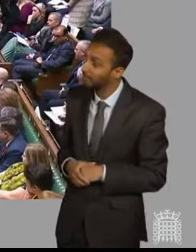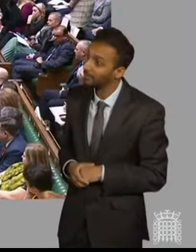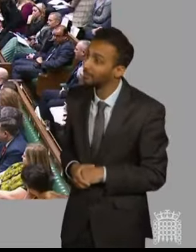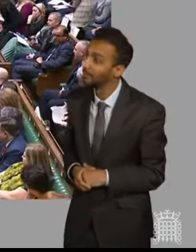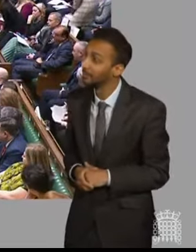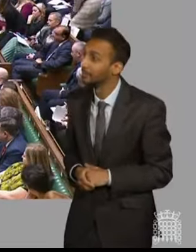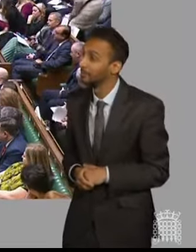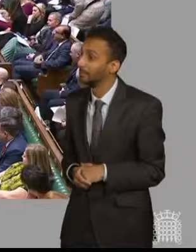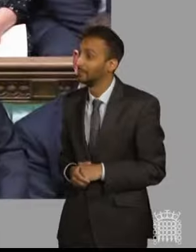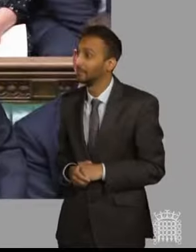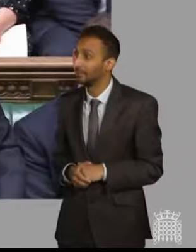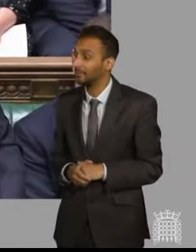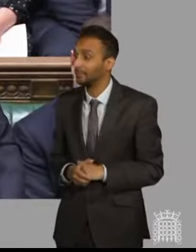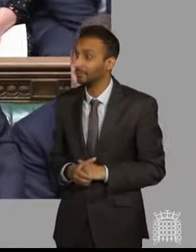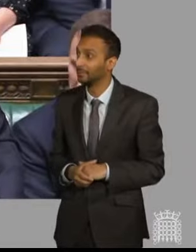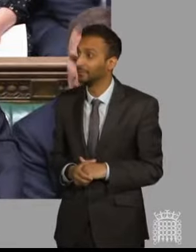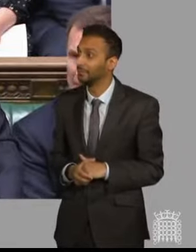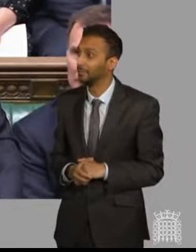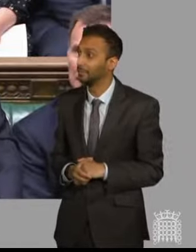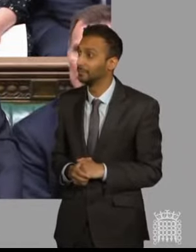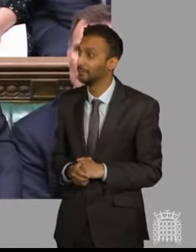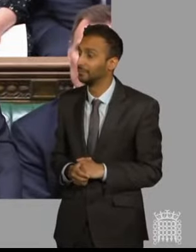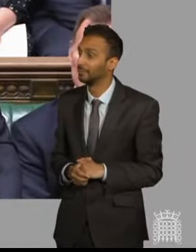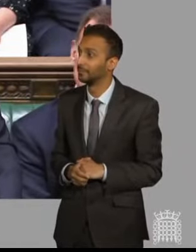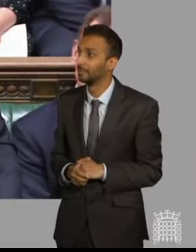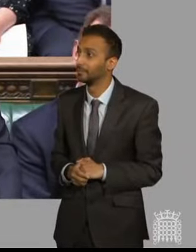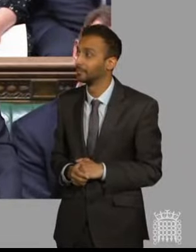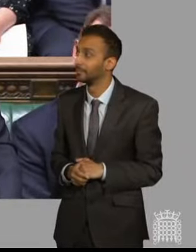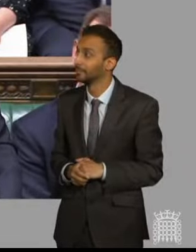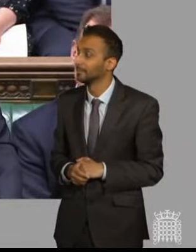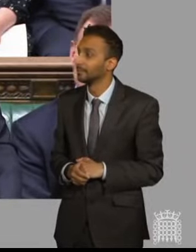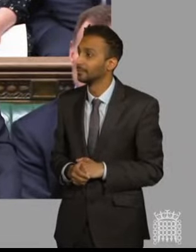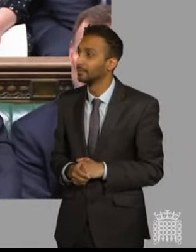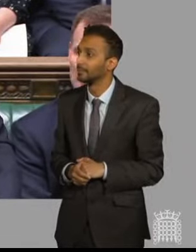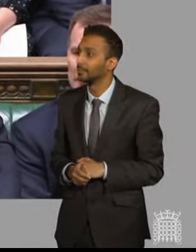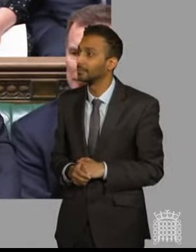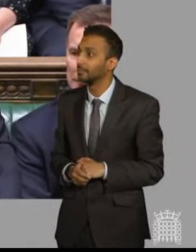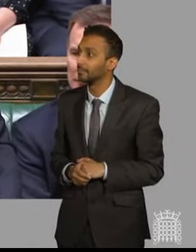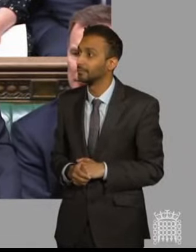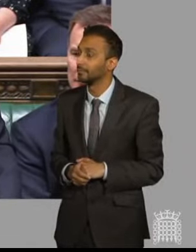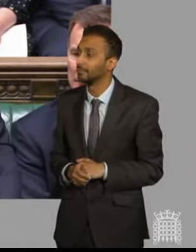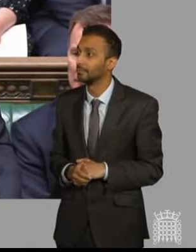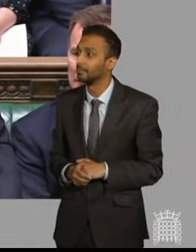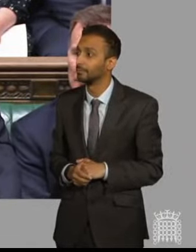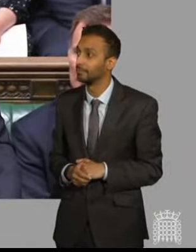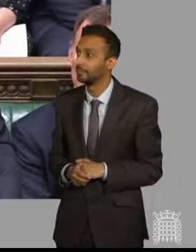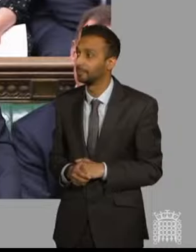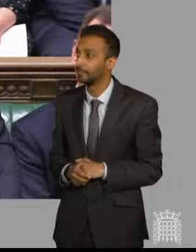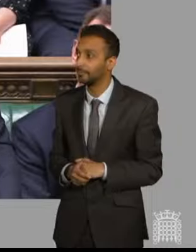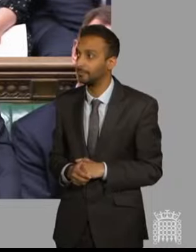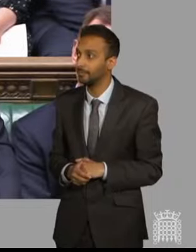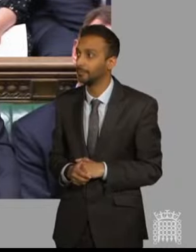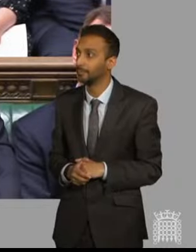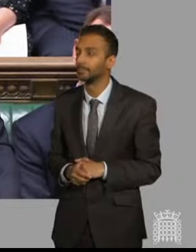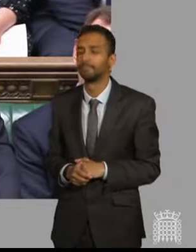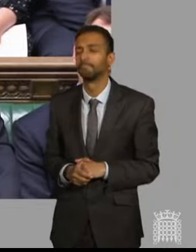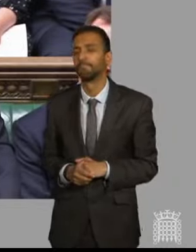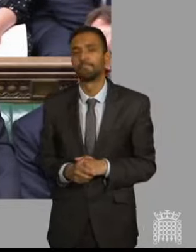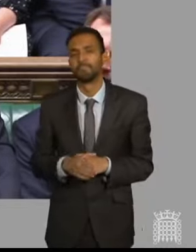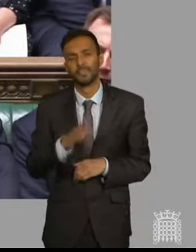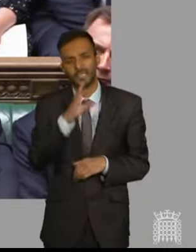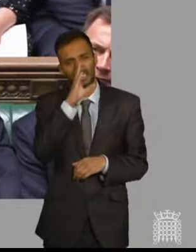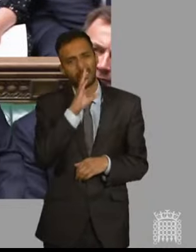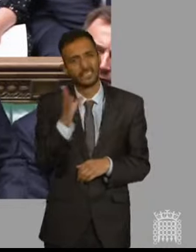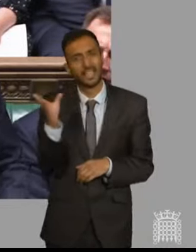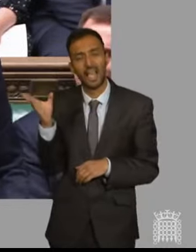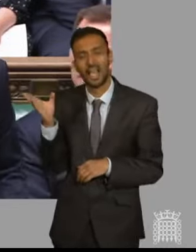actually, I am sad that the honourable gentleman is trying to politicise something that has happened over multiple decades, with multiple people at fault. But